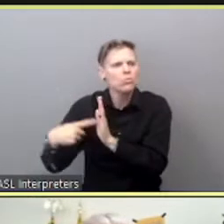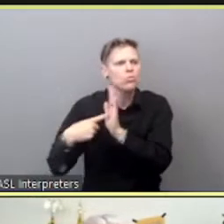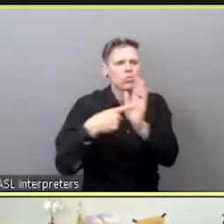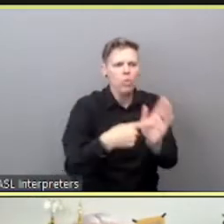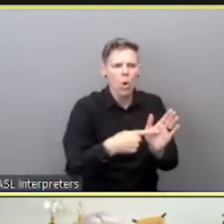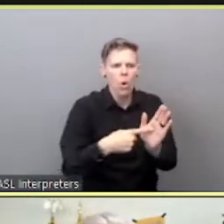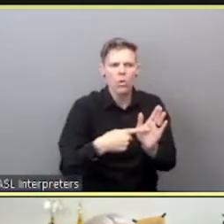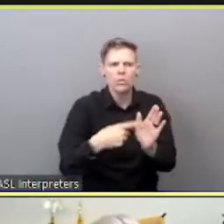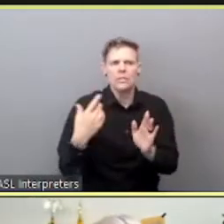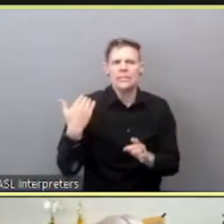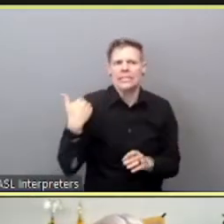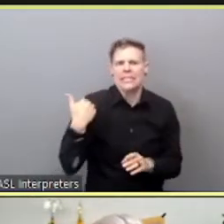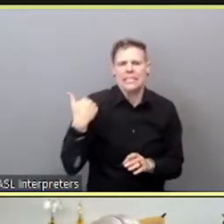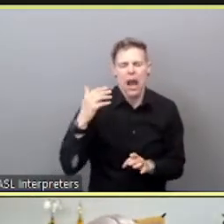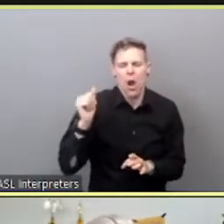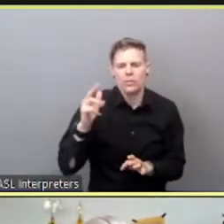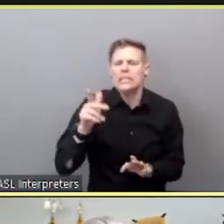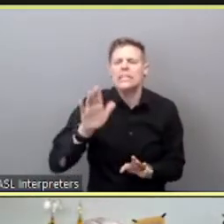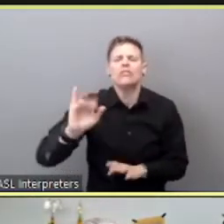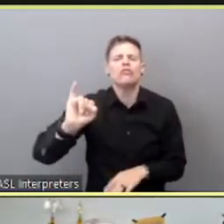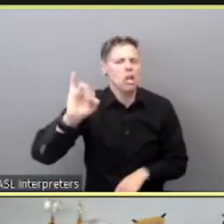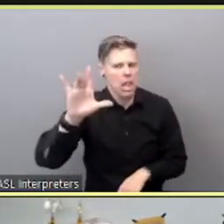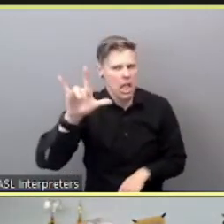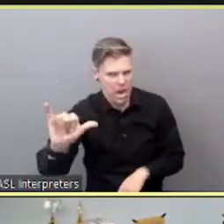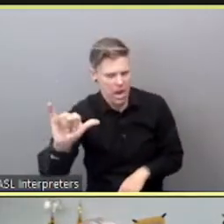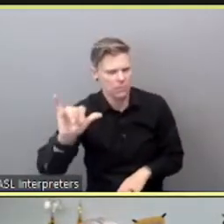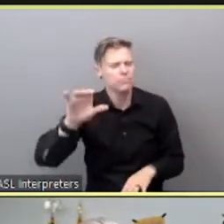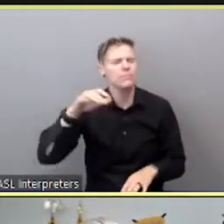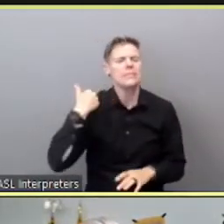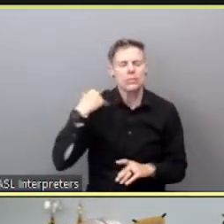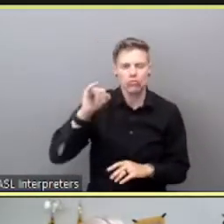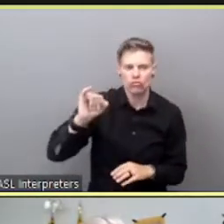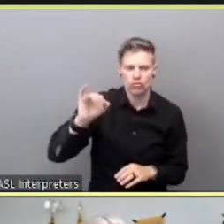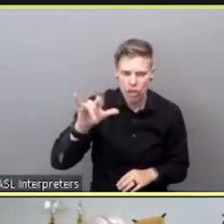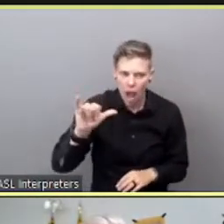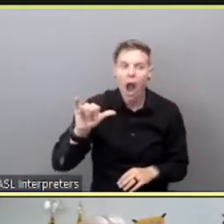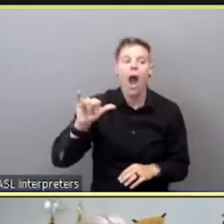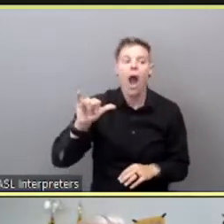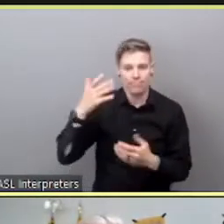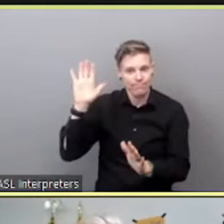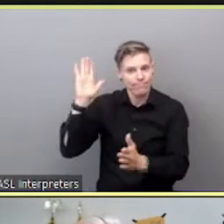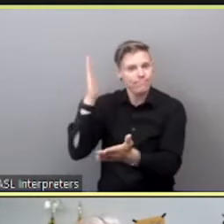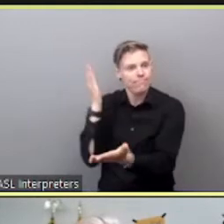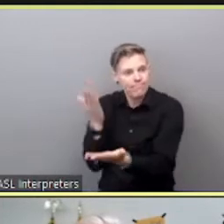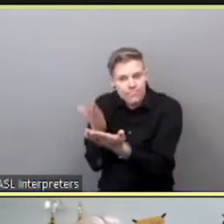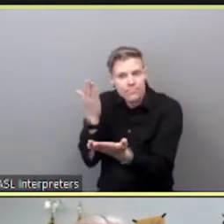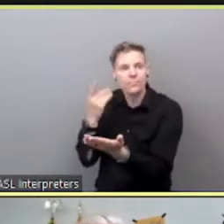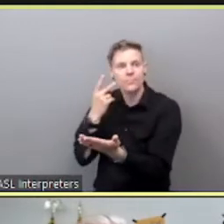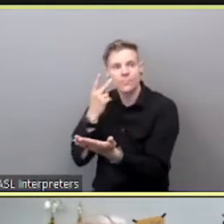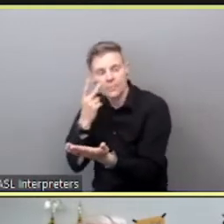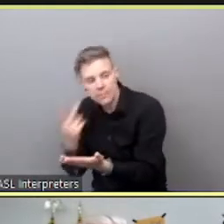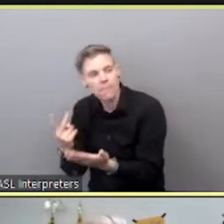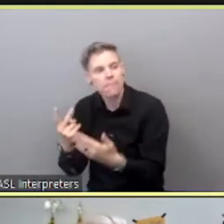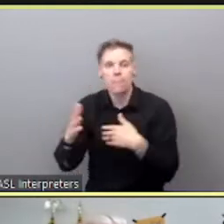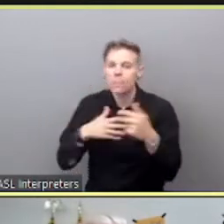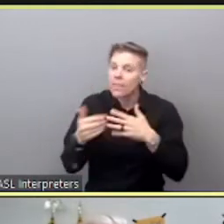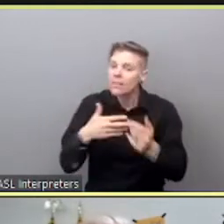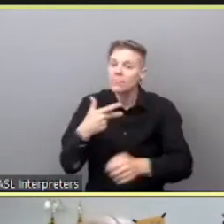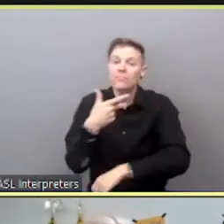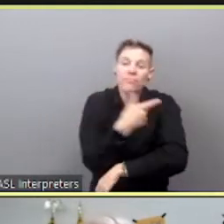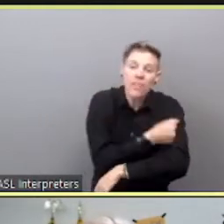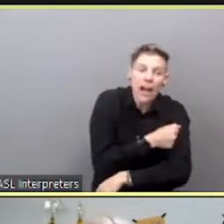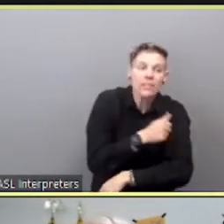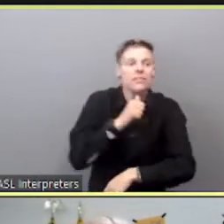July. And so please consider it your responsibility to get tested if you're suspicious, if you're